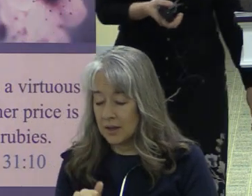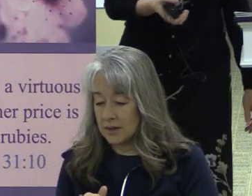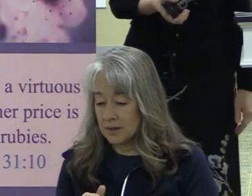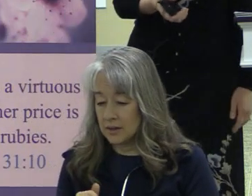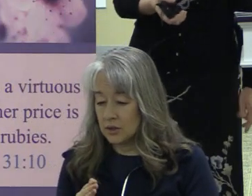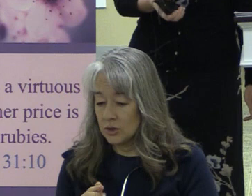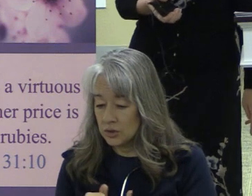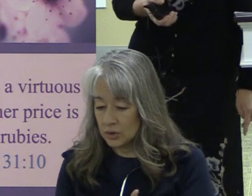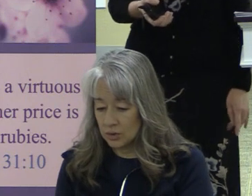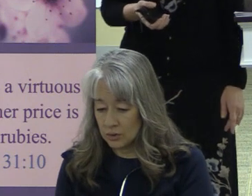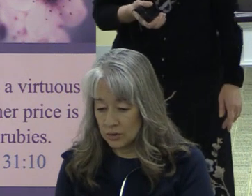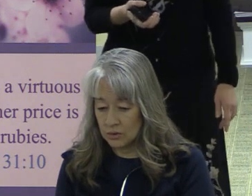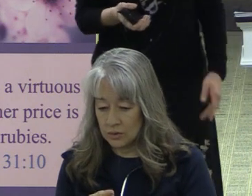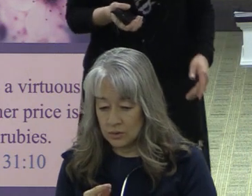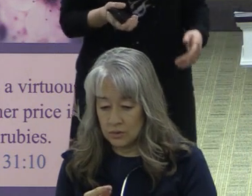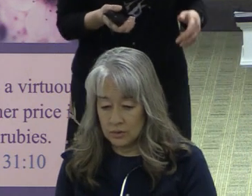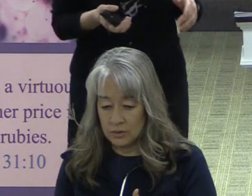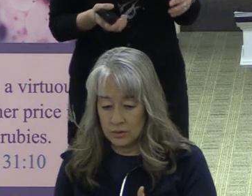if I can show you